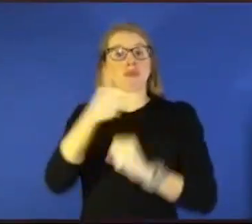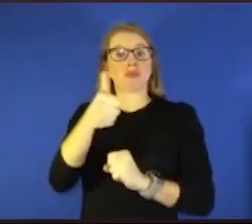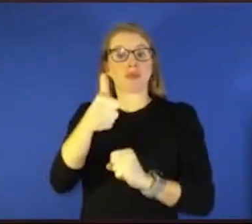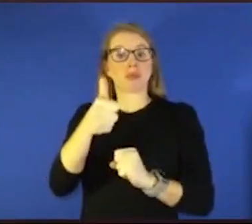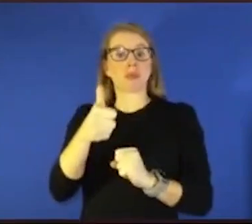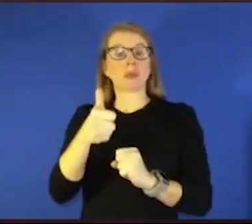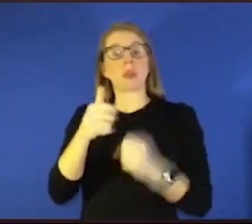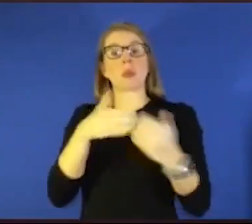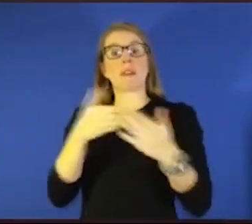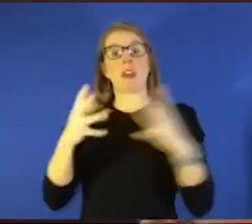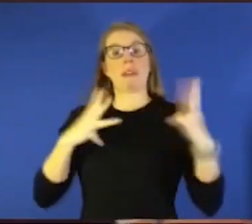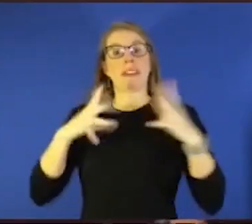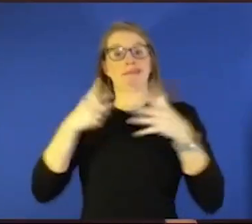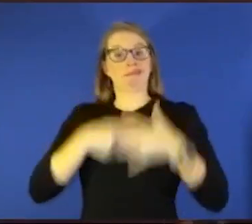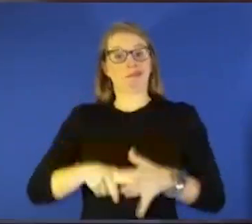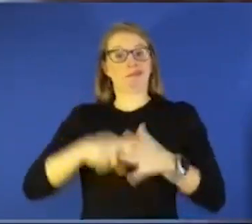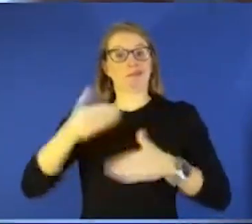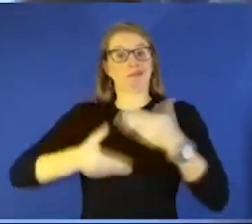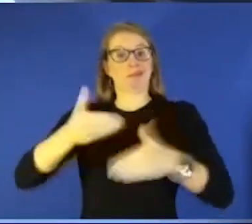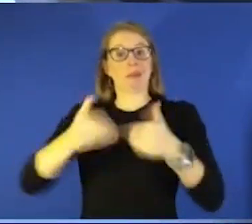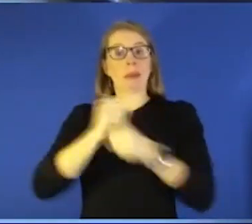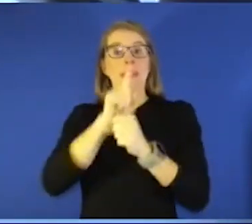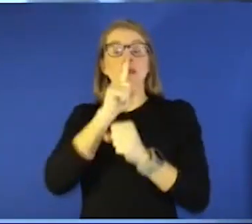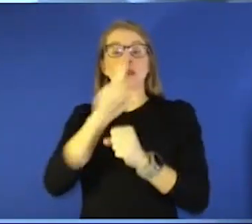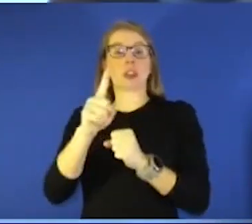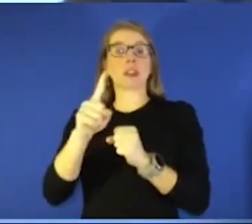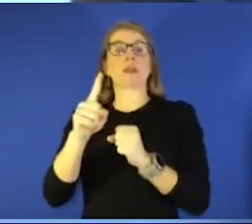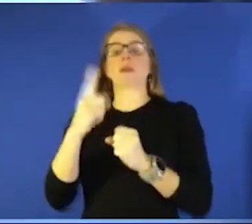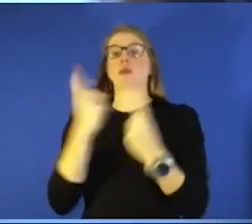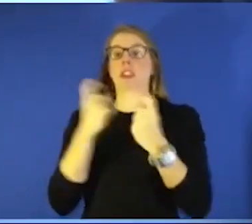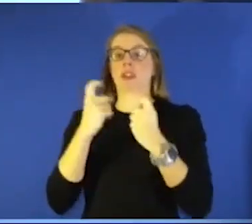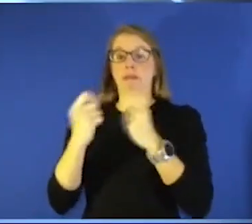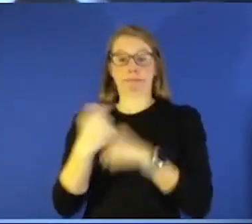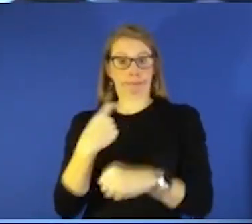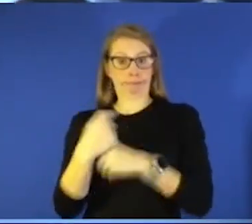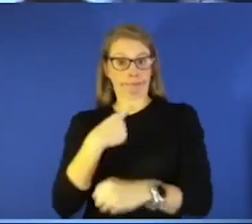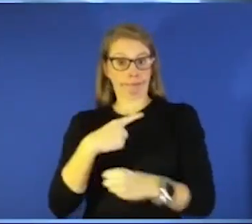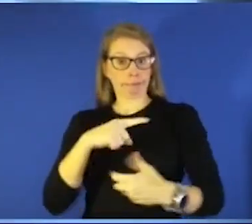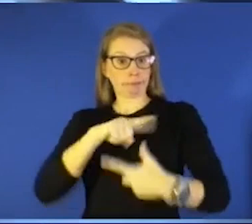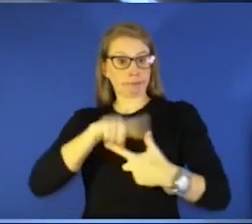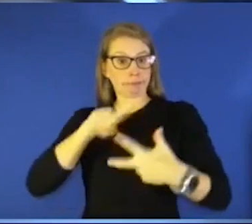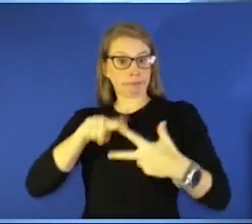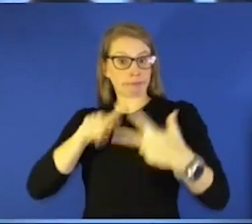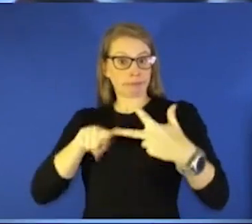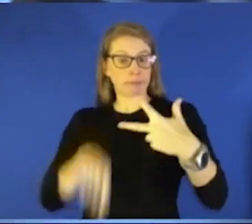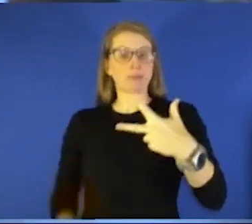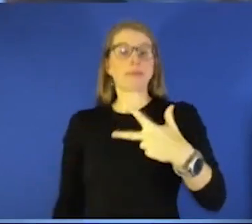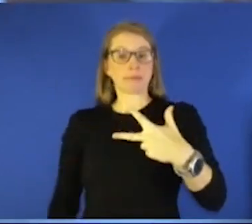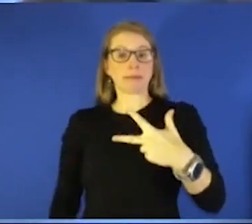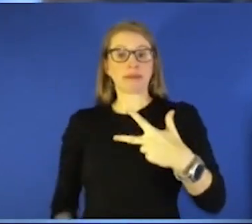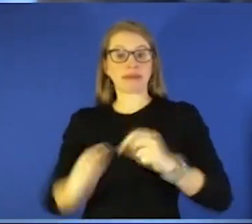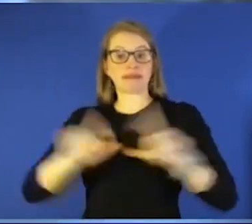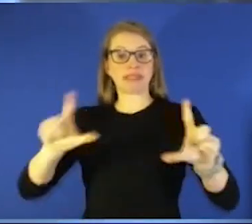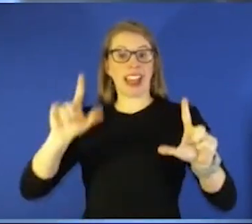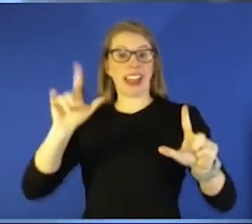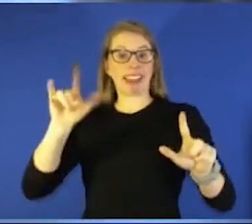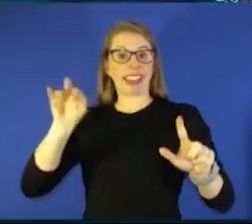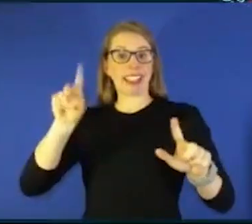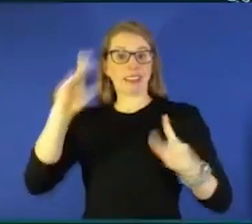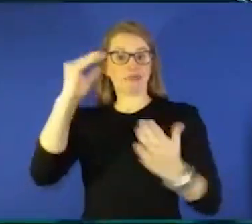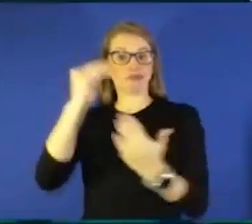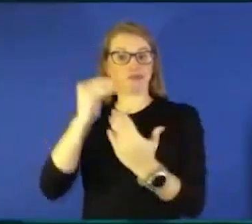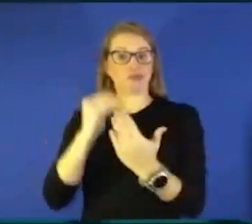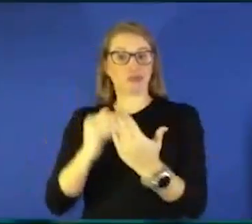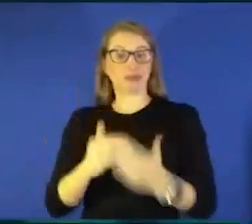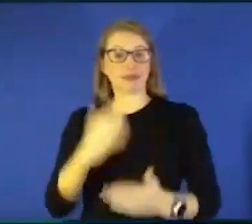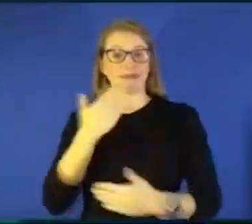So make sure get your questions into us on YouTube and Facebook on the Medical News Network. You can also find those links right here on your screen. Good